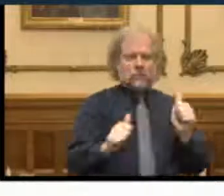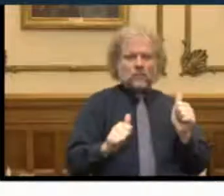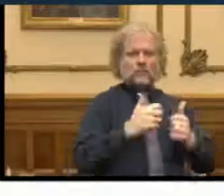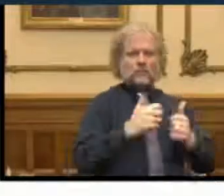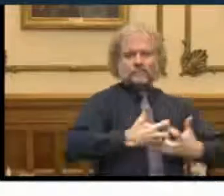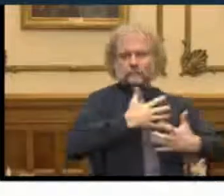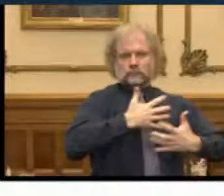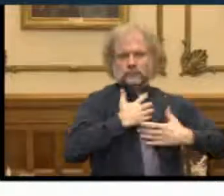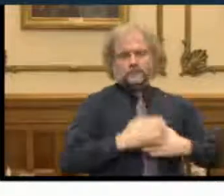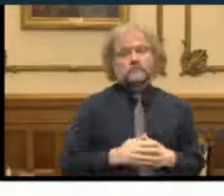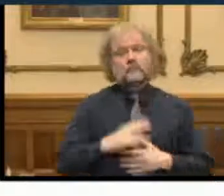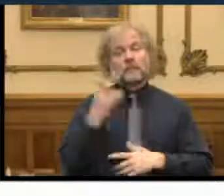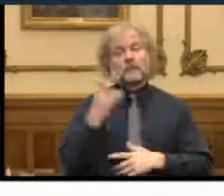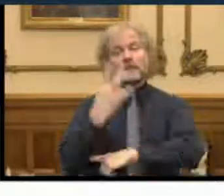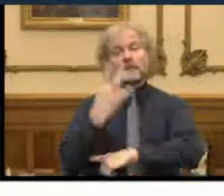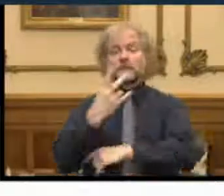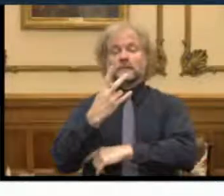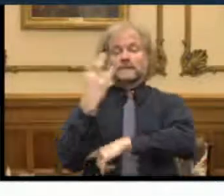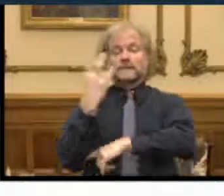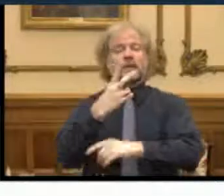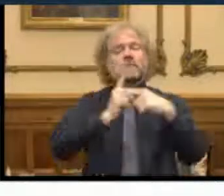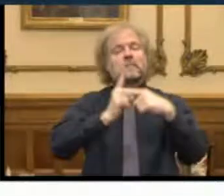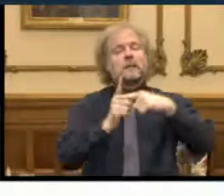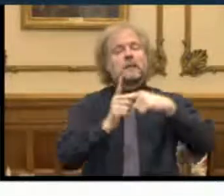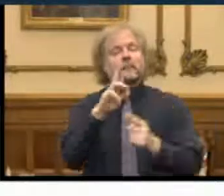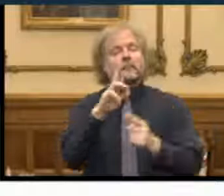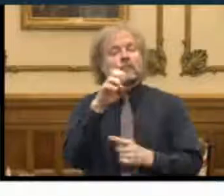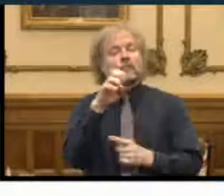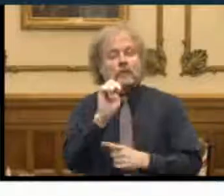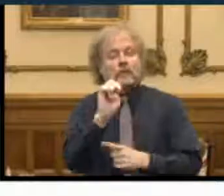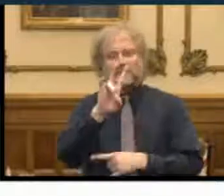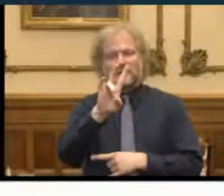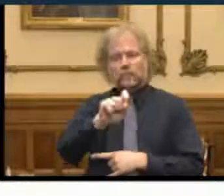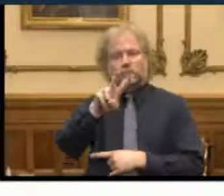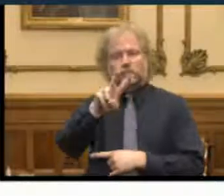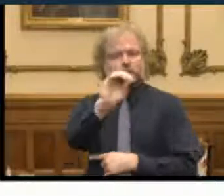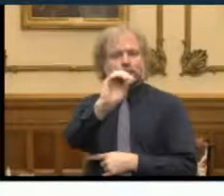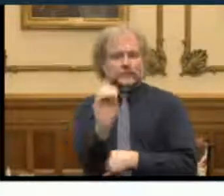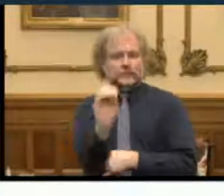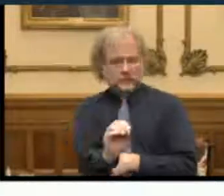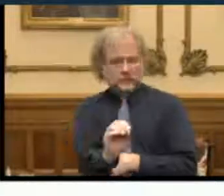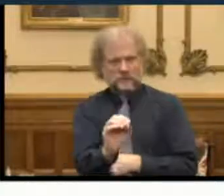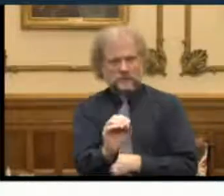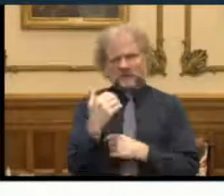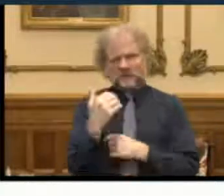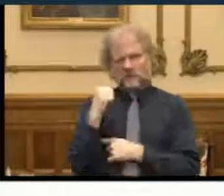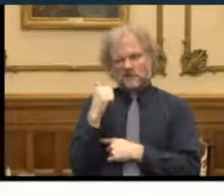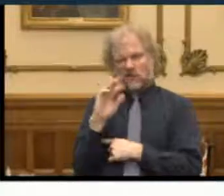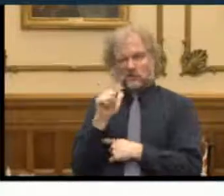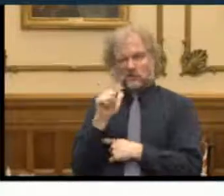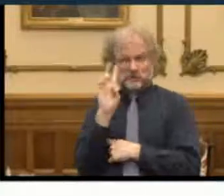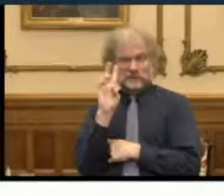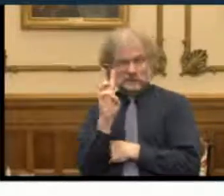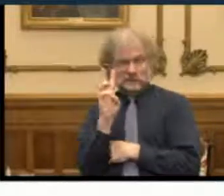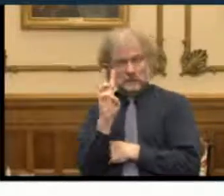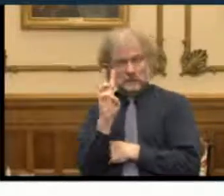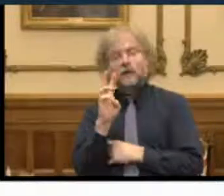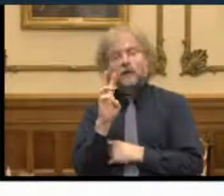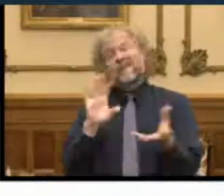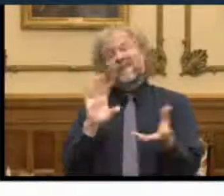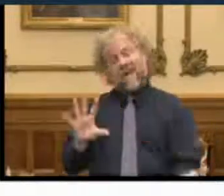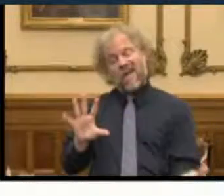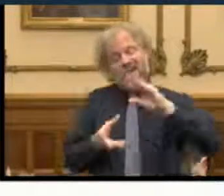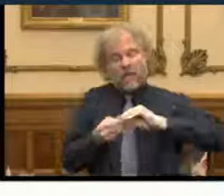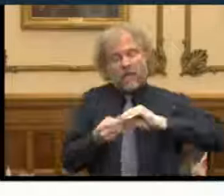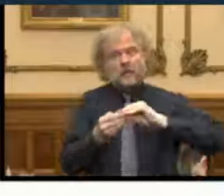Our 7-day positivity rate for unique individuals tested was 7.2% as of August 26th, while our cumulative rate